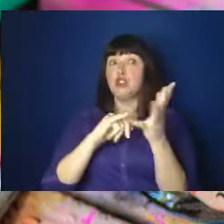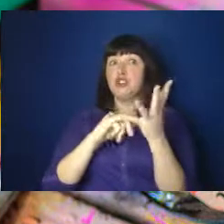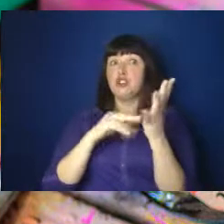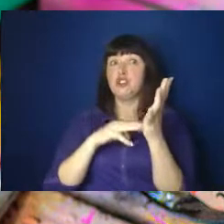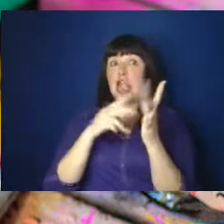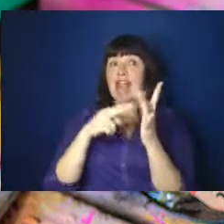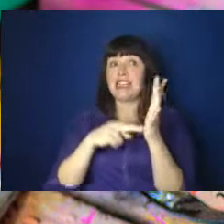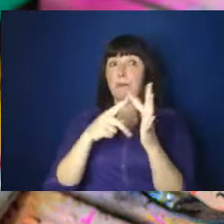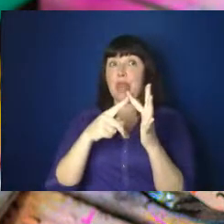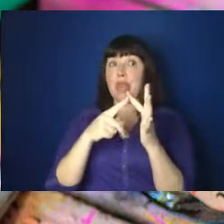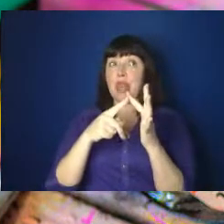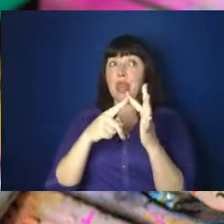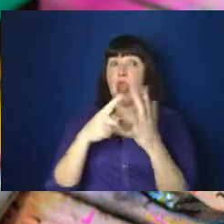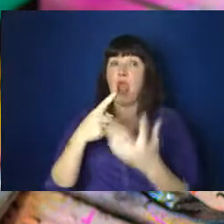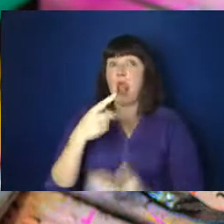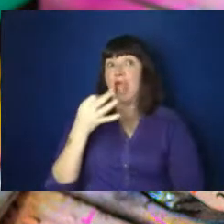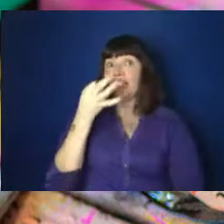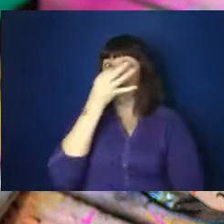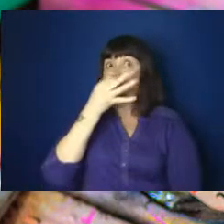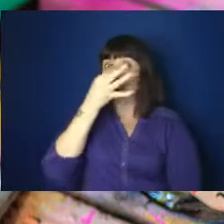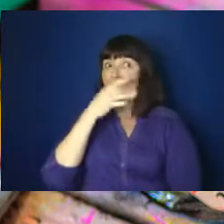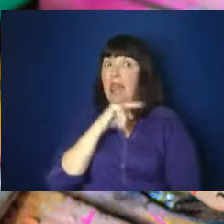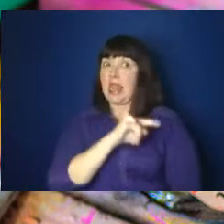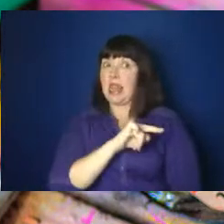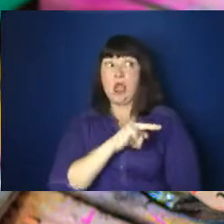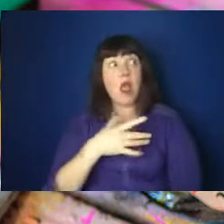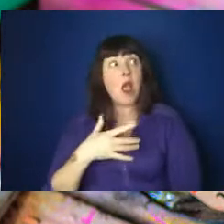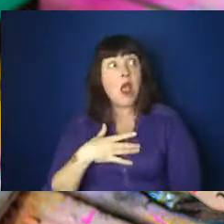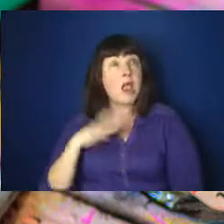like the Big Brother voiceover and say hello quickly?